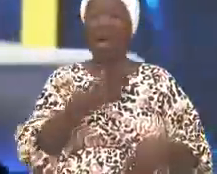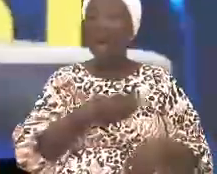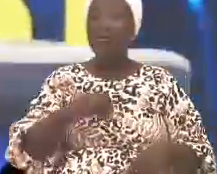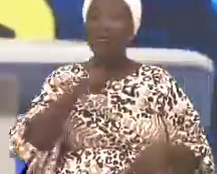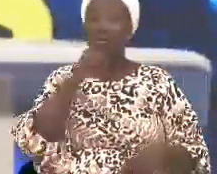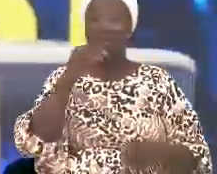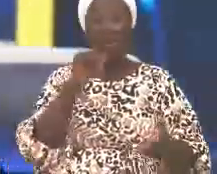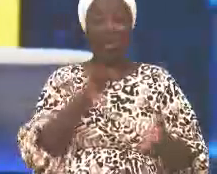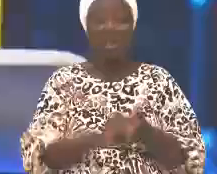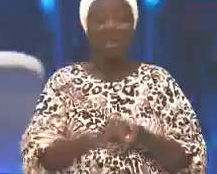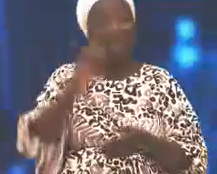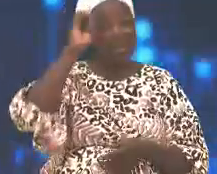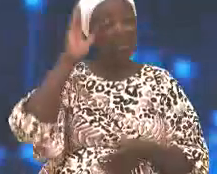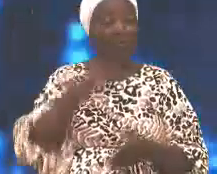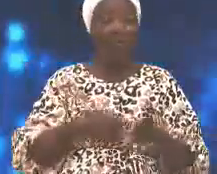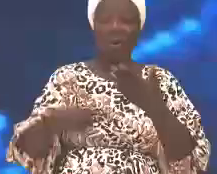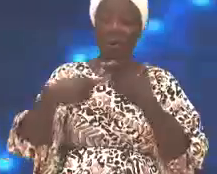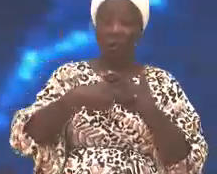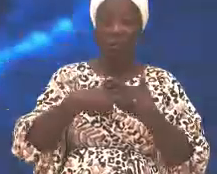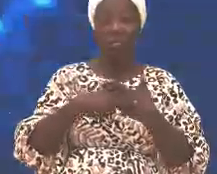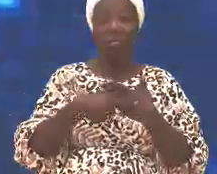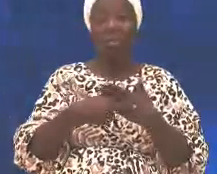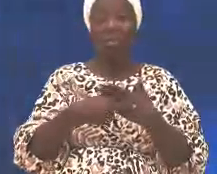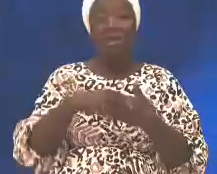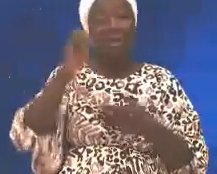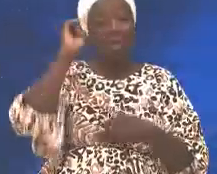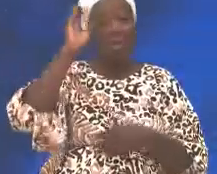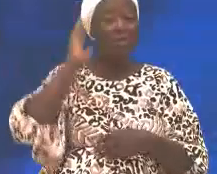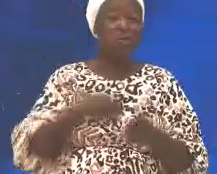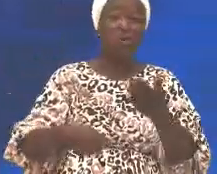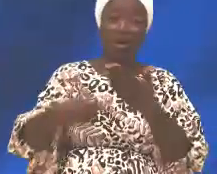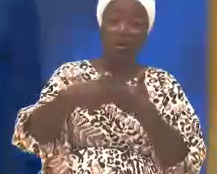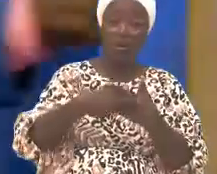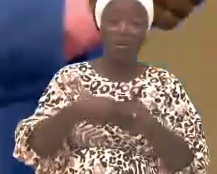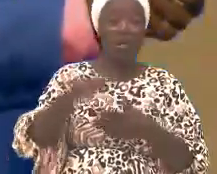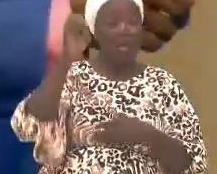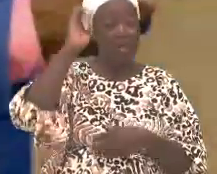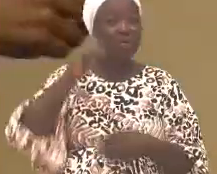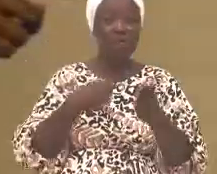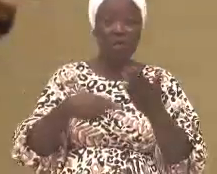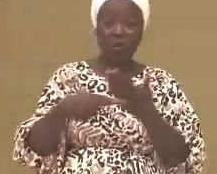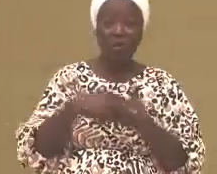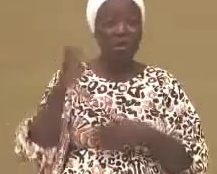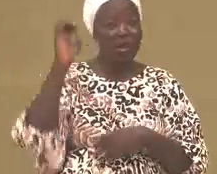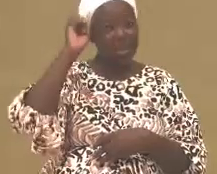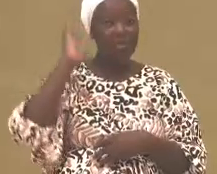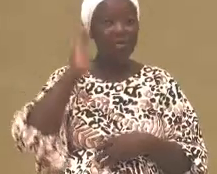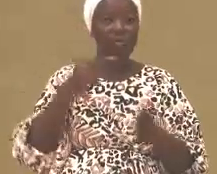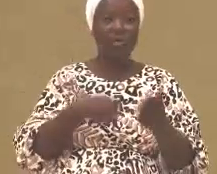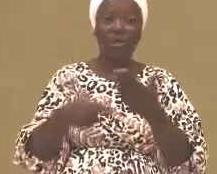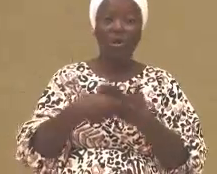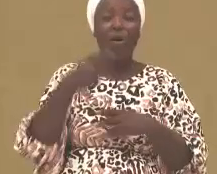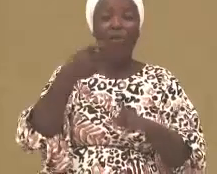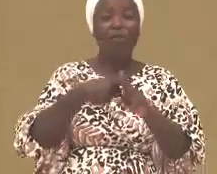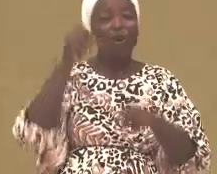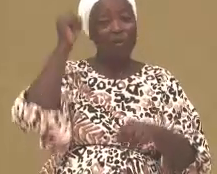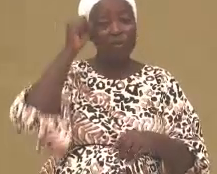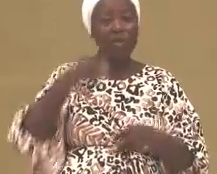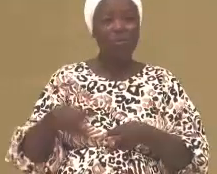shall return? Look at that word. It shall return, it shall return, it shall return from his ways